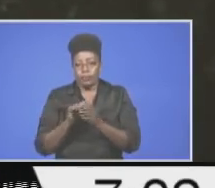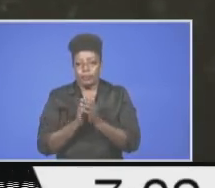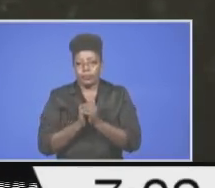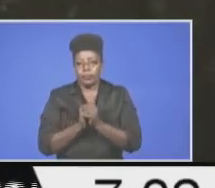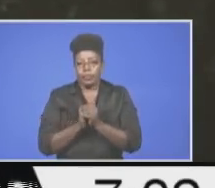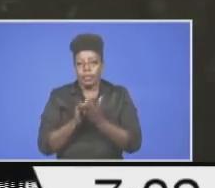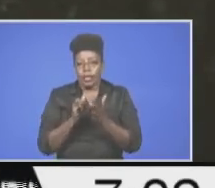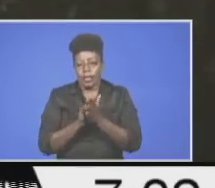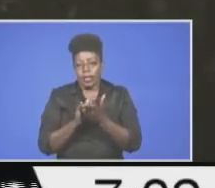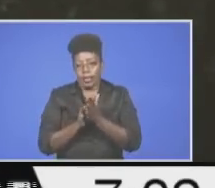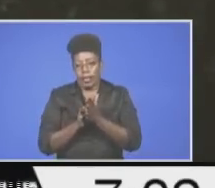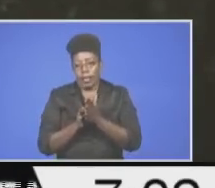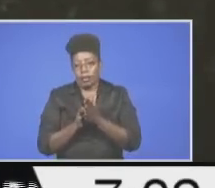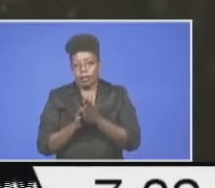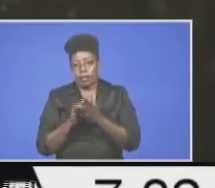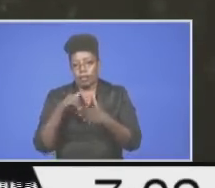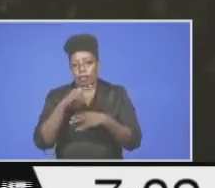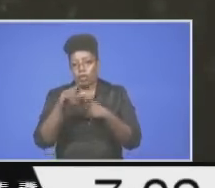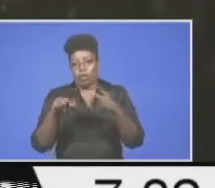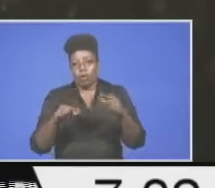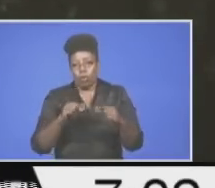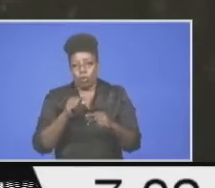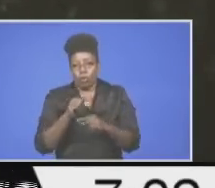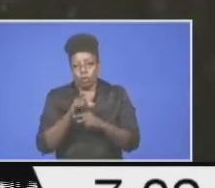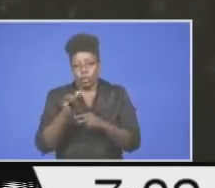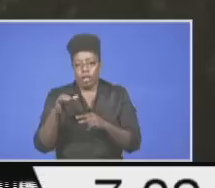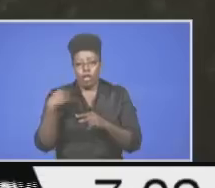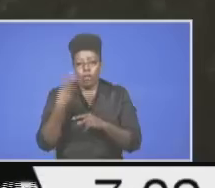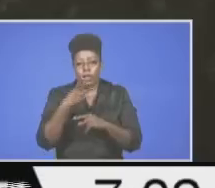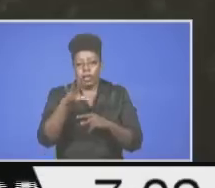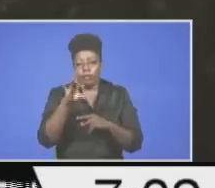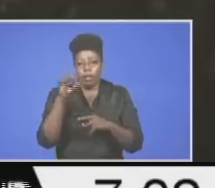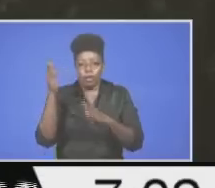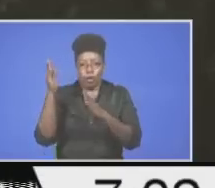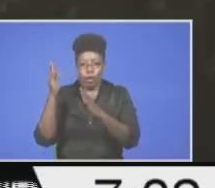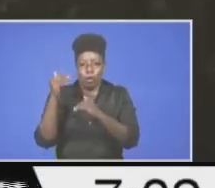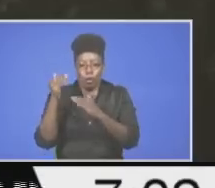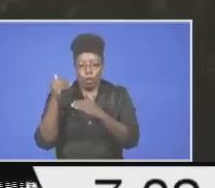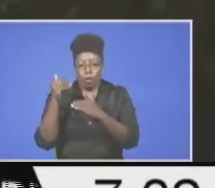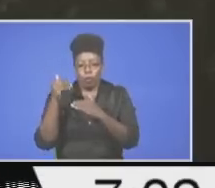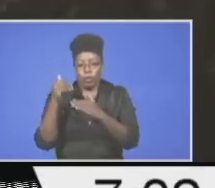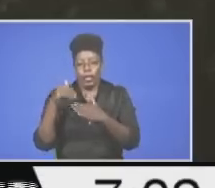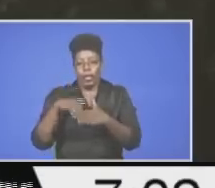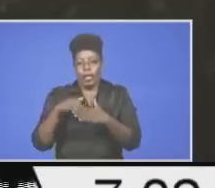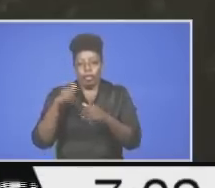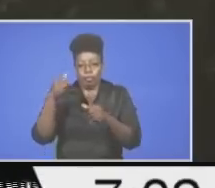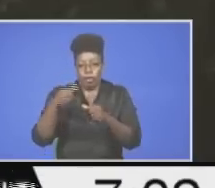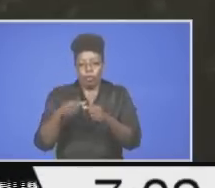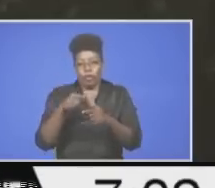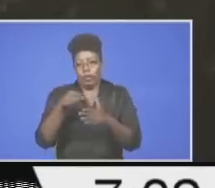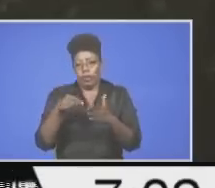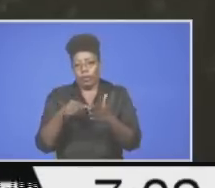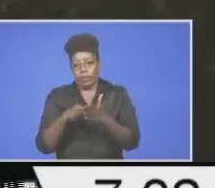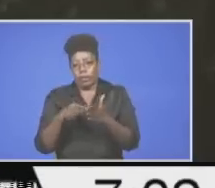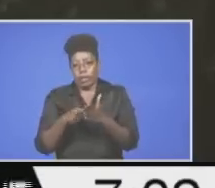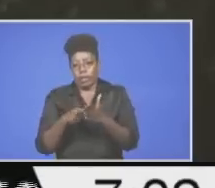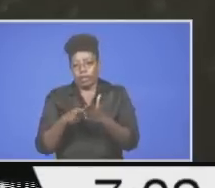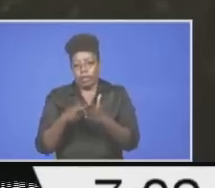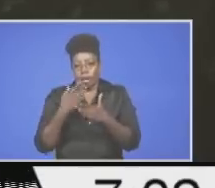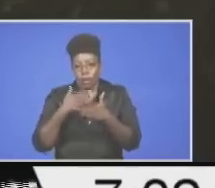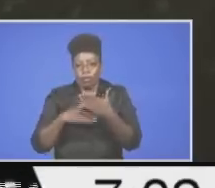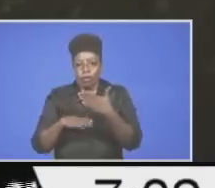stalks the global commons, we find hope in the commemoration of the centenary of the